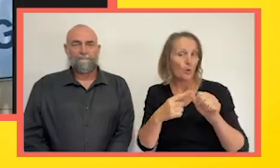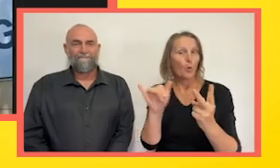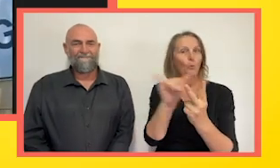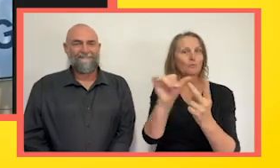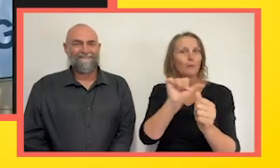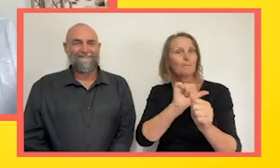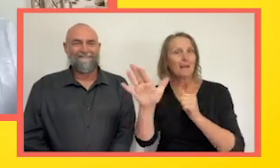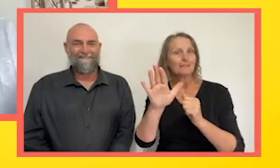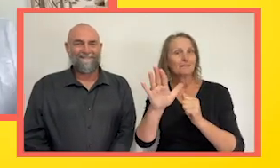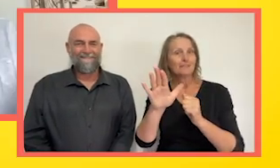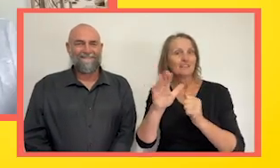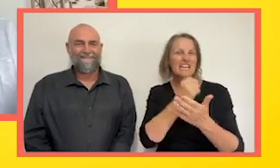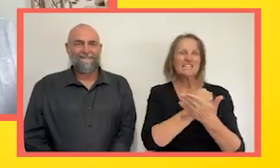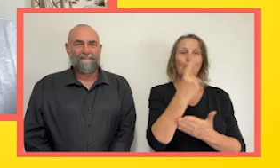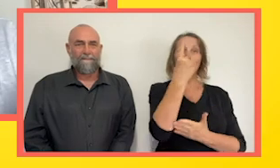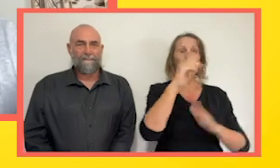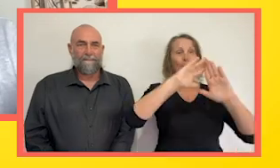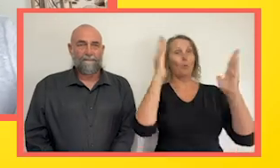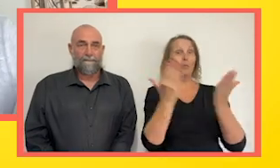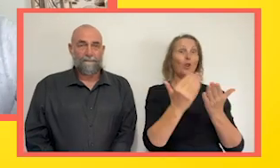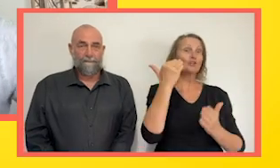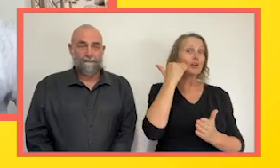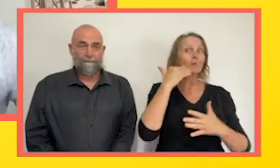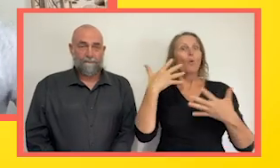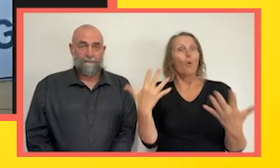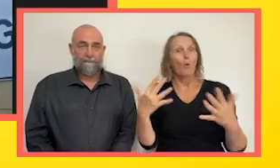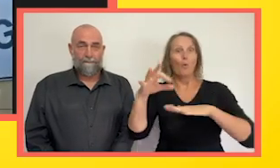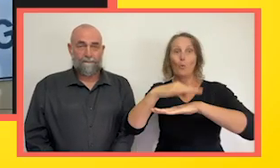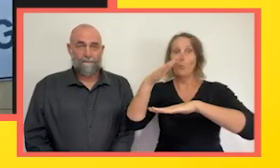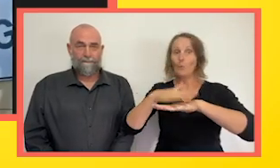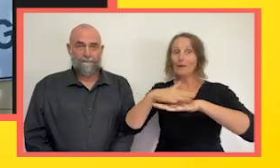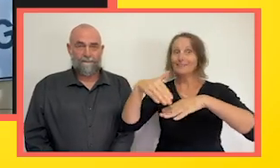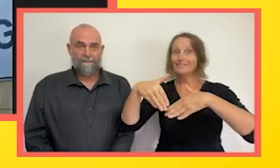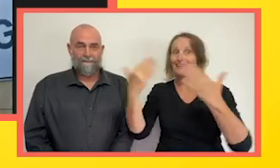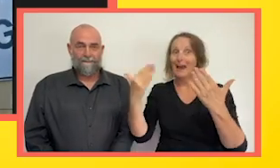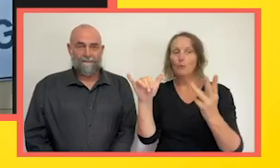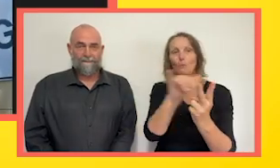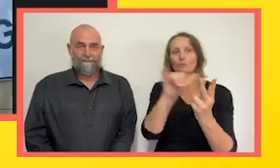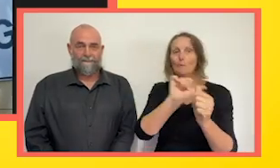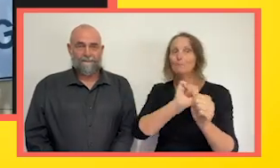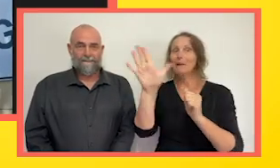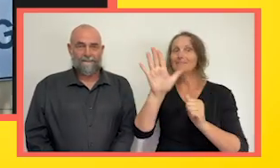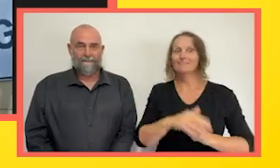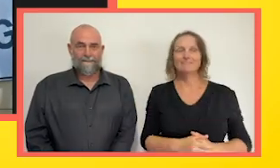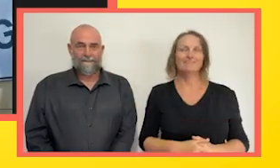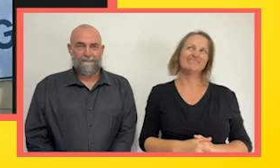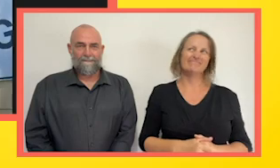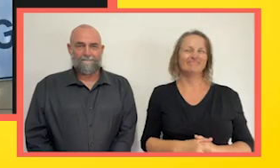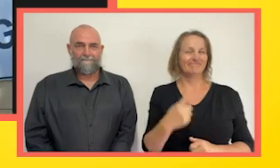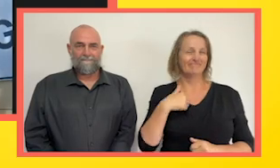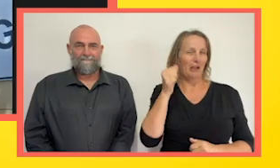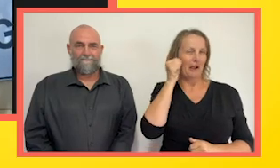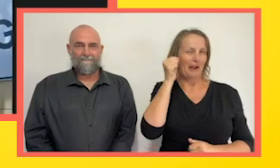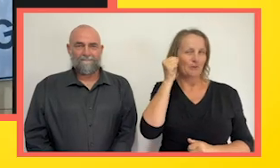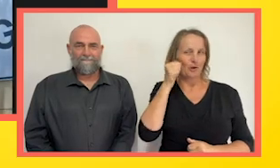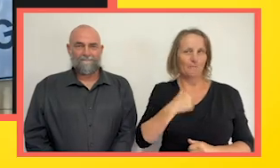moment? Your wedding day or getting number one in the world? Oh, I know she's going to listen to this, so I've got to be careful for sure.